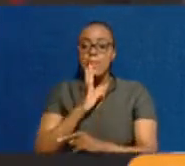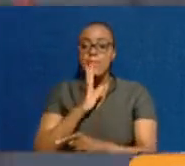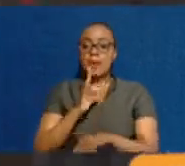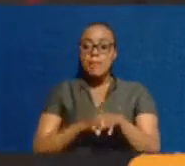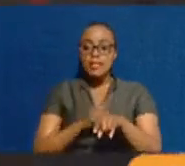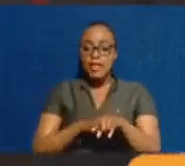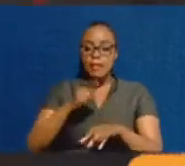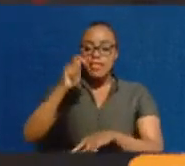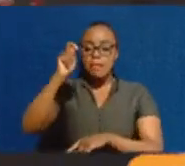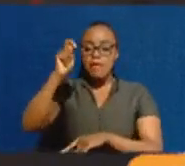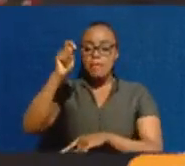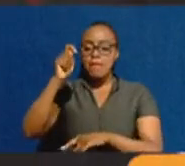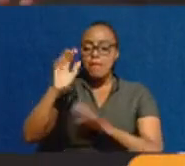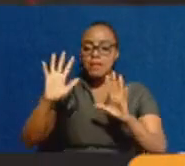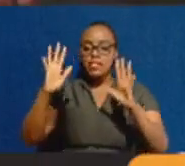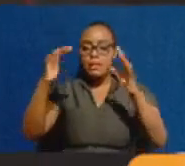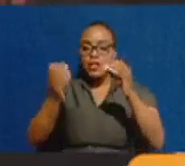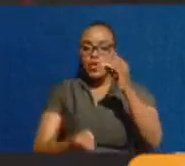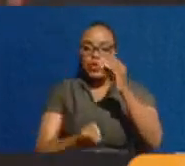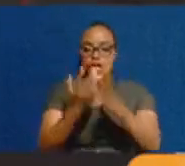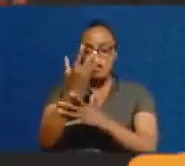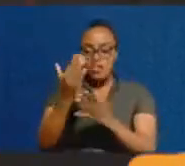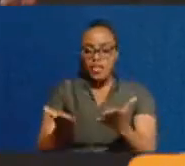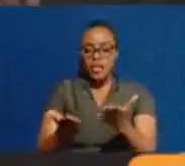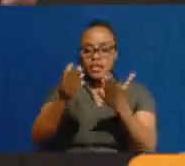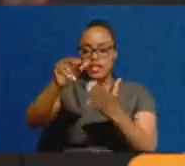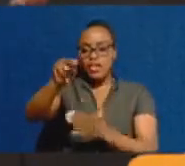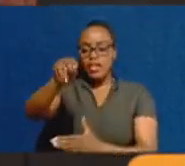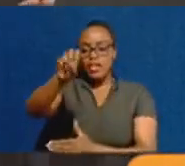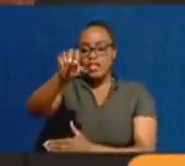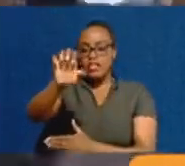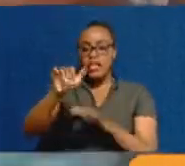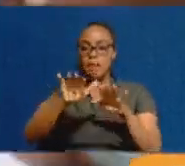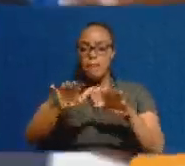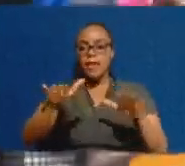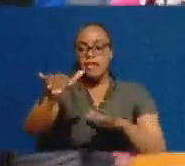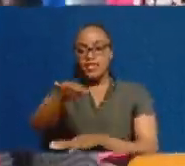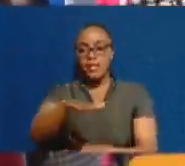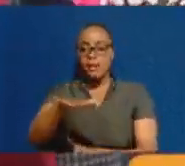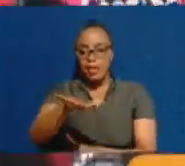the bell-ringing ceremony to launch the enhanced Nairobi Stock Exchange marketplace.